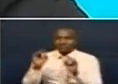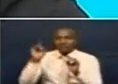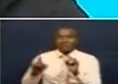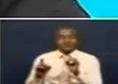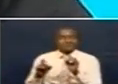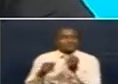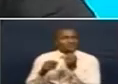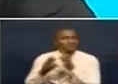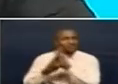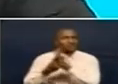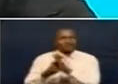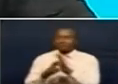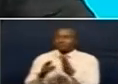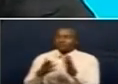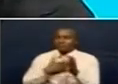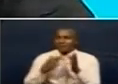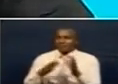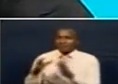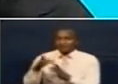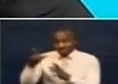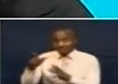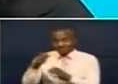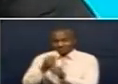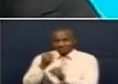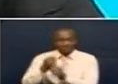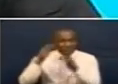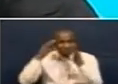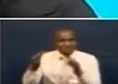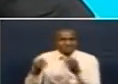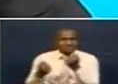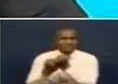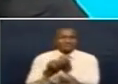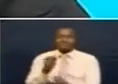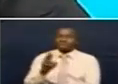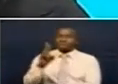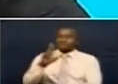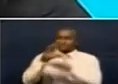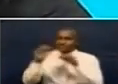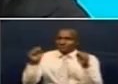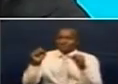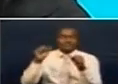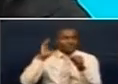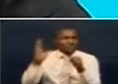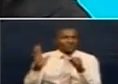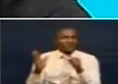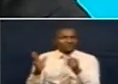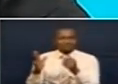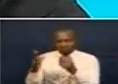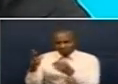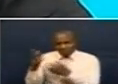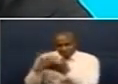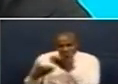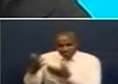Party. Just like the Labour Party made a collective decision to support Uhuru Kenyatta for president, Labour Party is also consulting